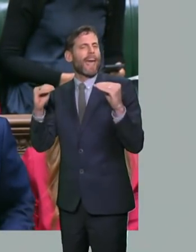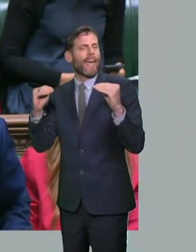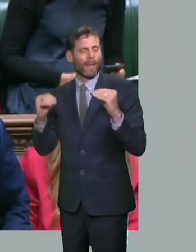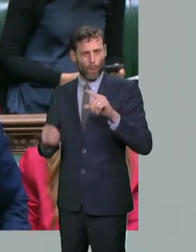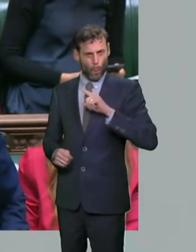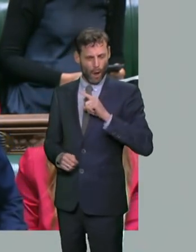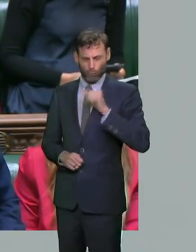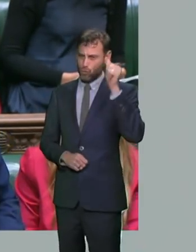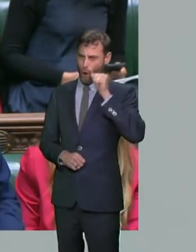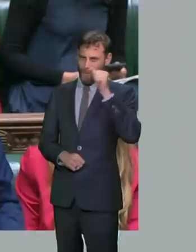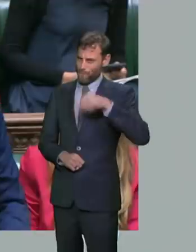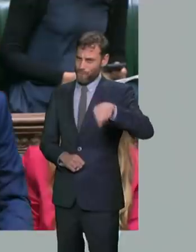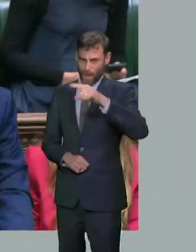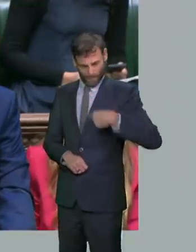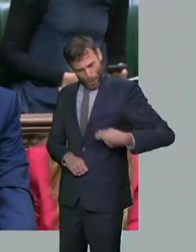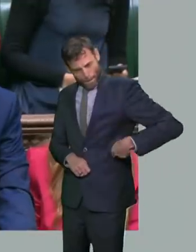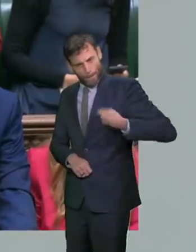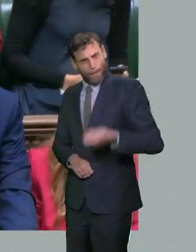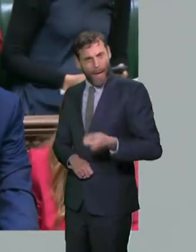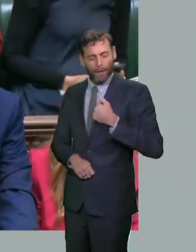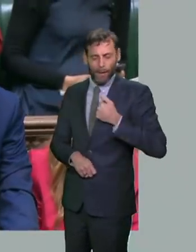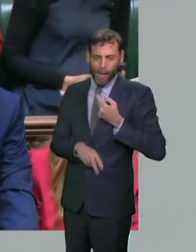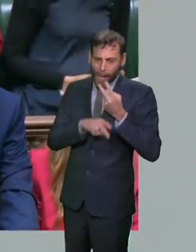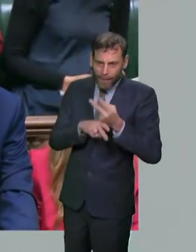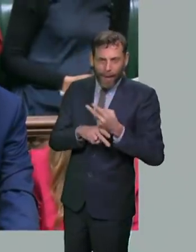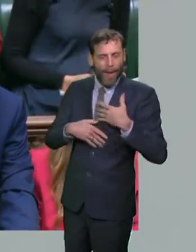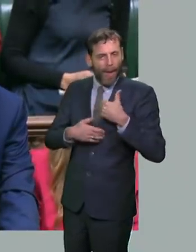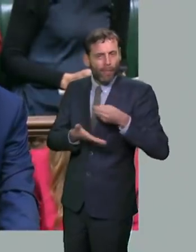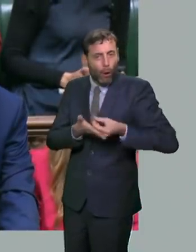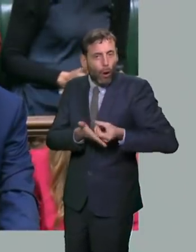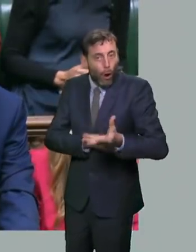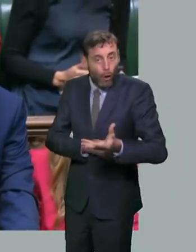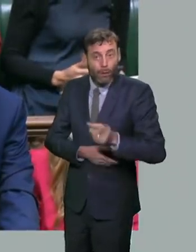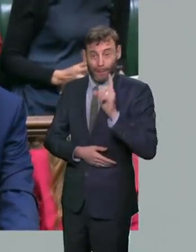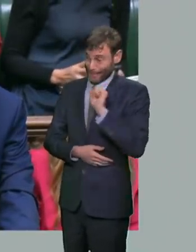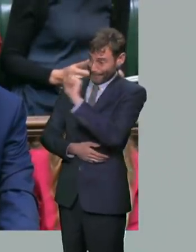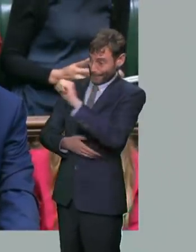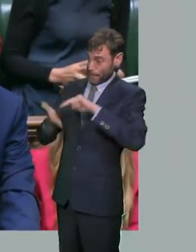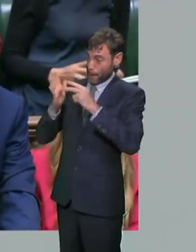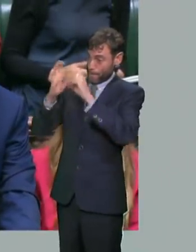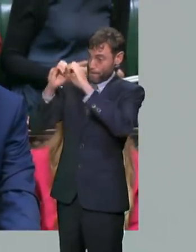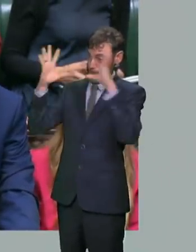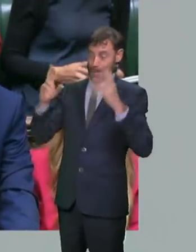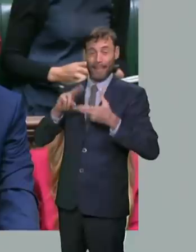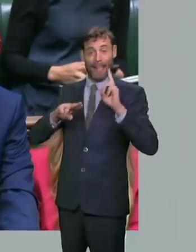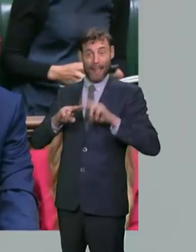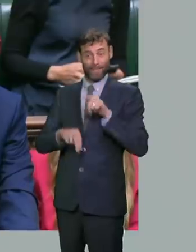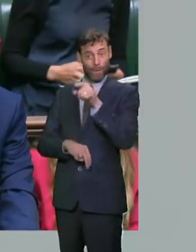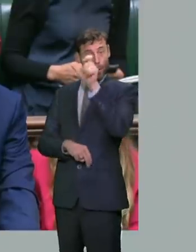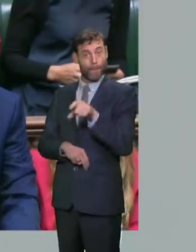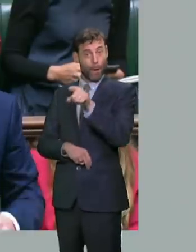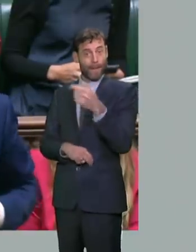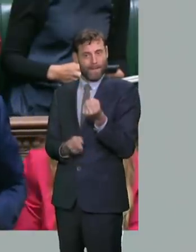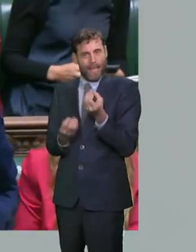and care costs. But under his plans, someone with assets worth about £100,000 will lose almost